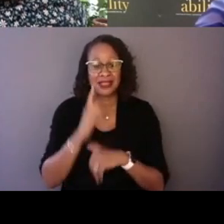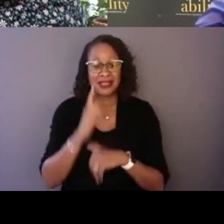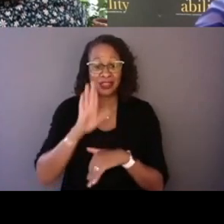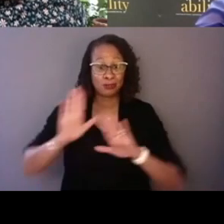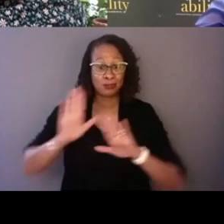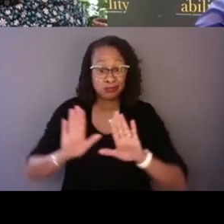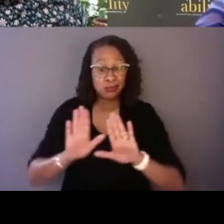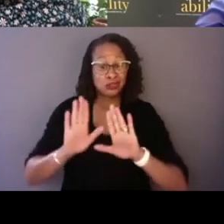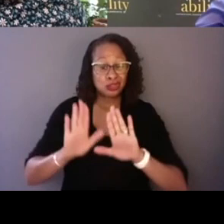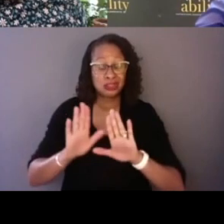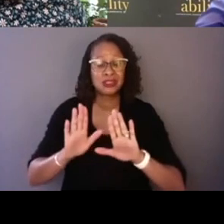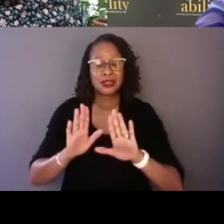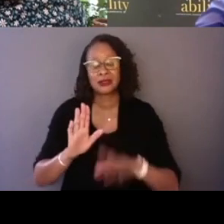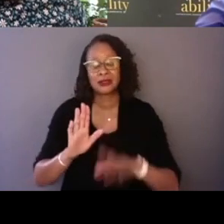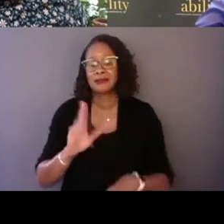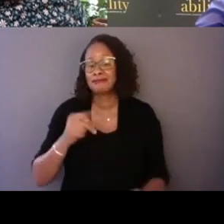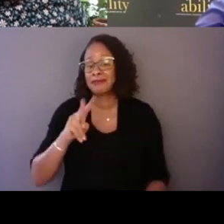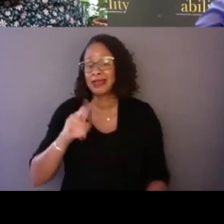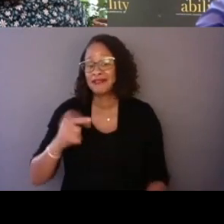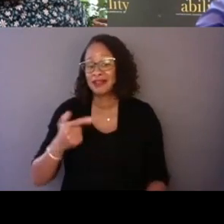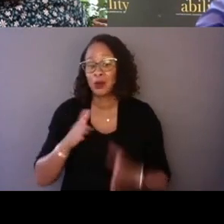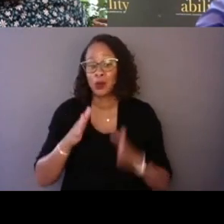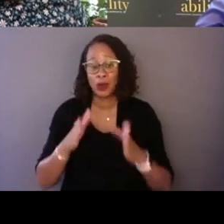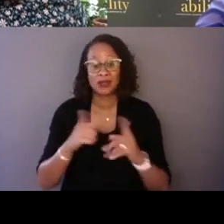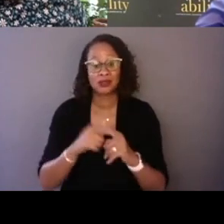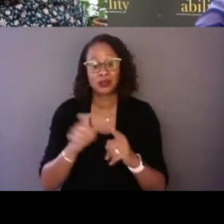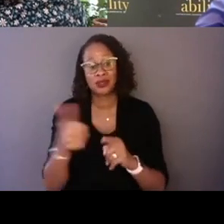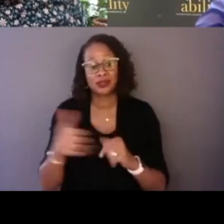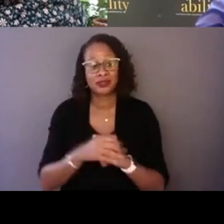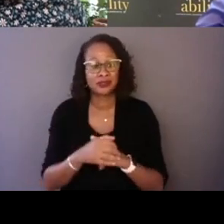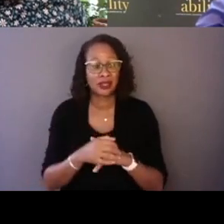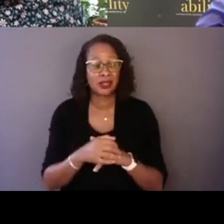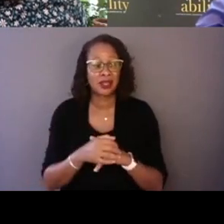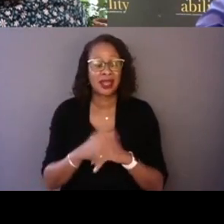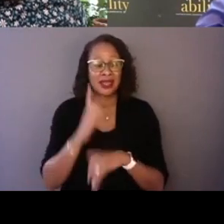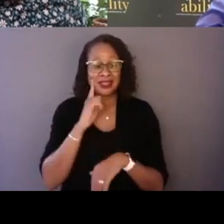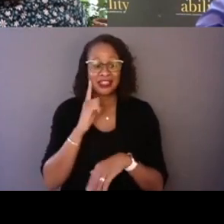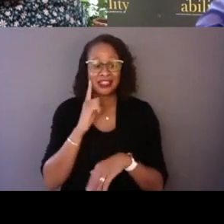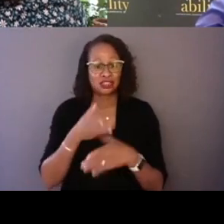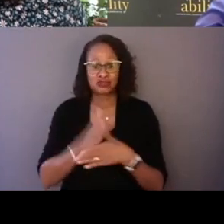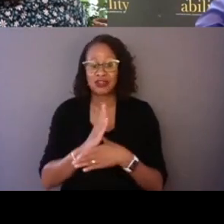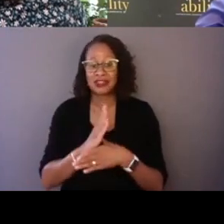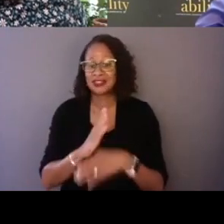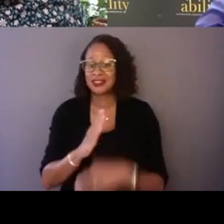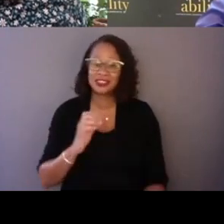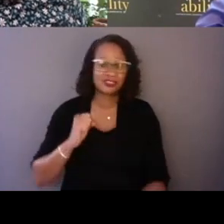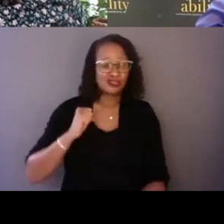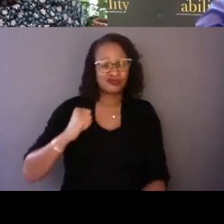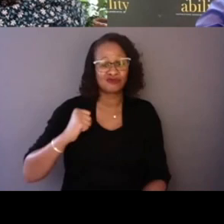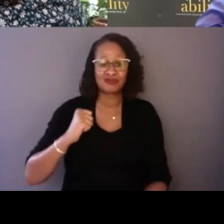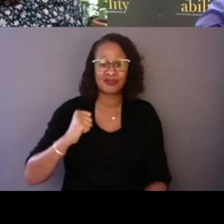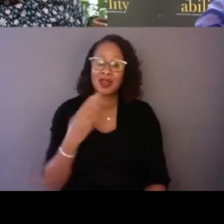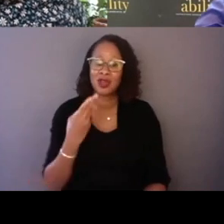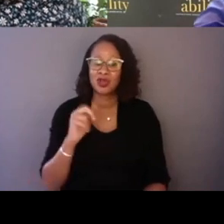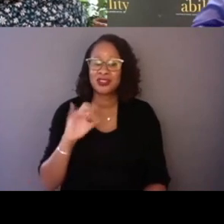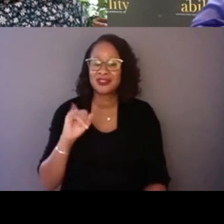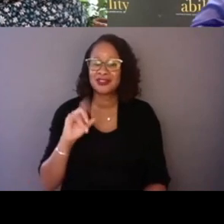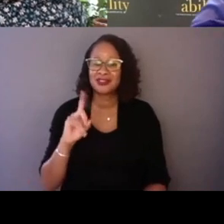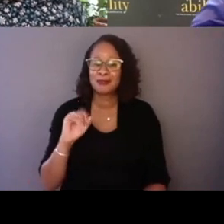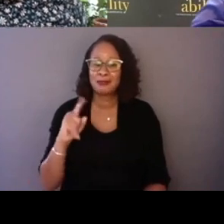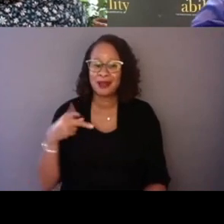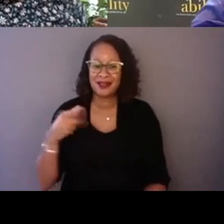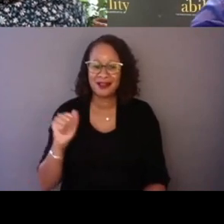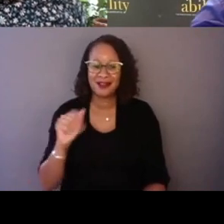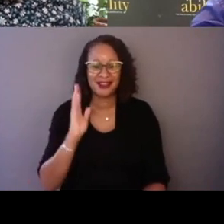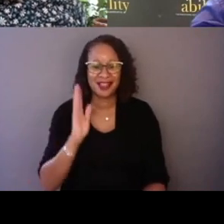and you're paving the way to others. And I think I'm going to say righteous chutzpah, and I'm going to leave it at that. Fair enough,